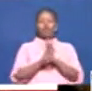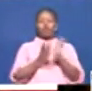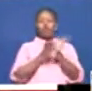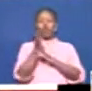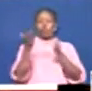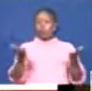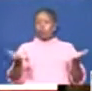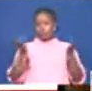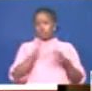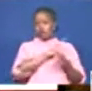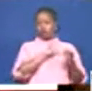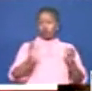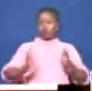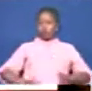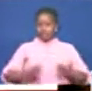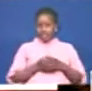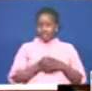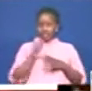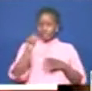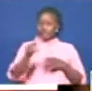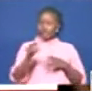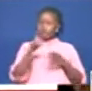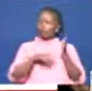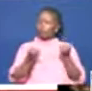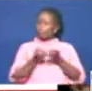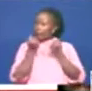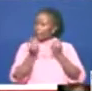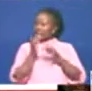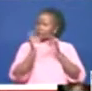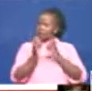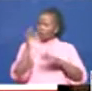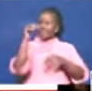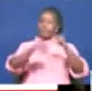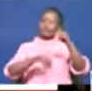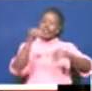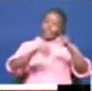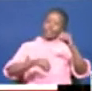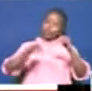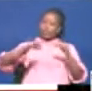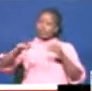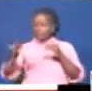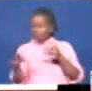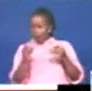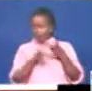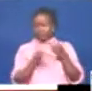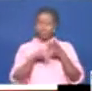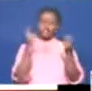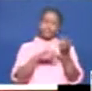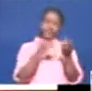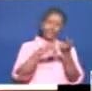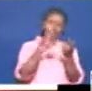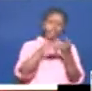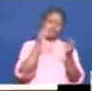by the commissioners. What then would we make of the elections at the counties and the tallying and verification at the